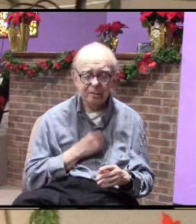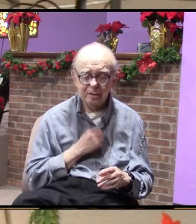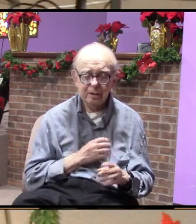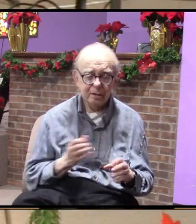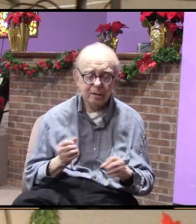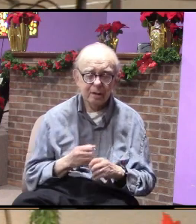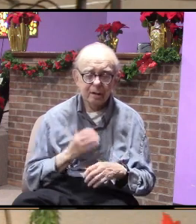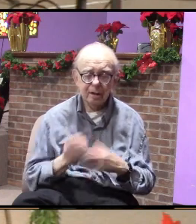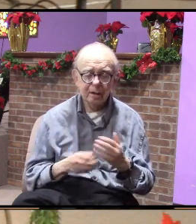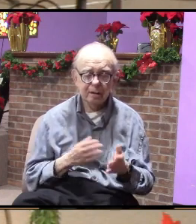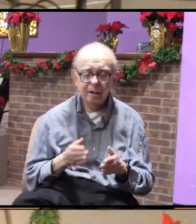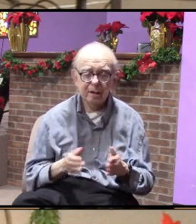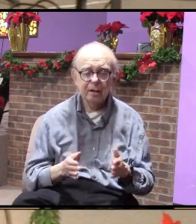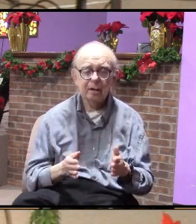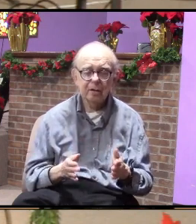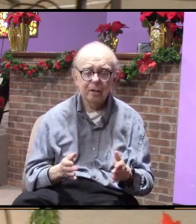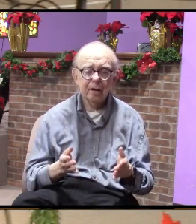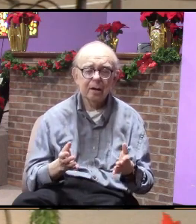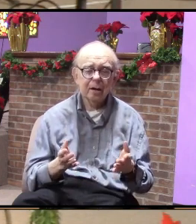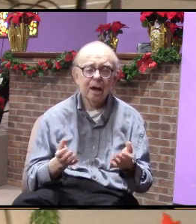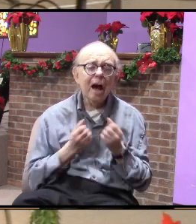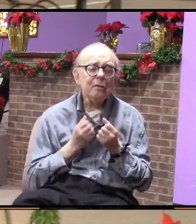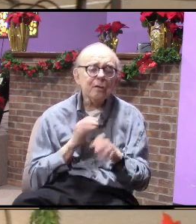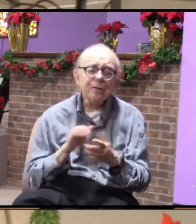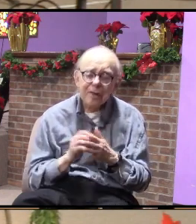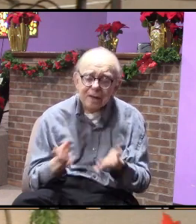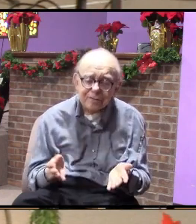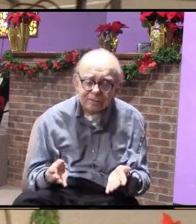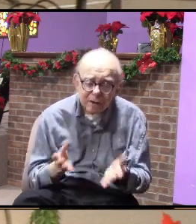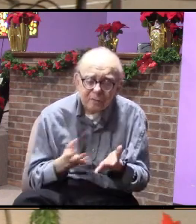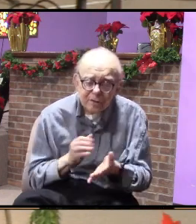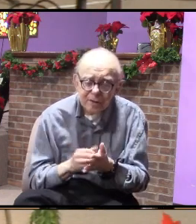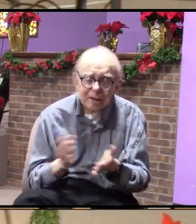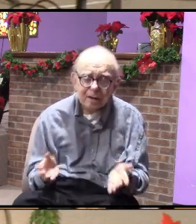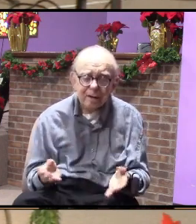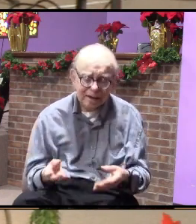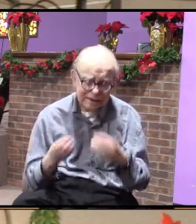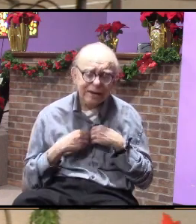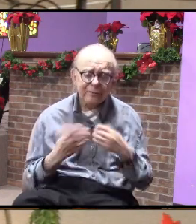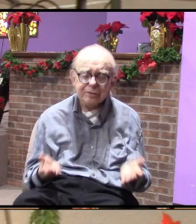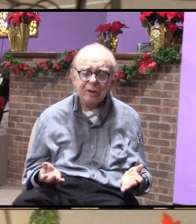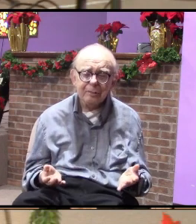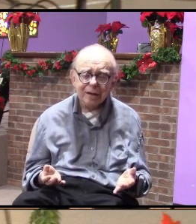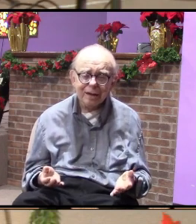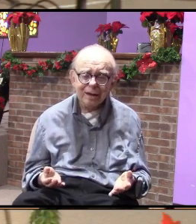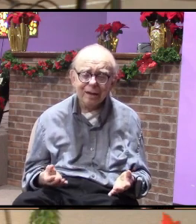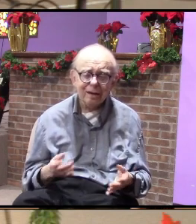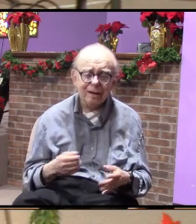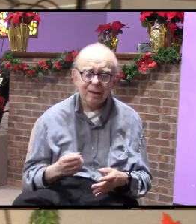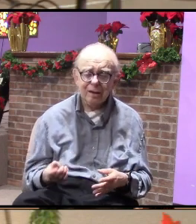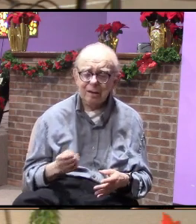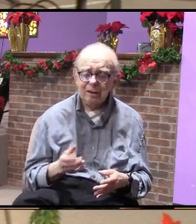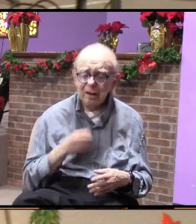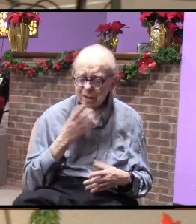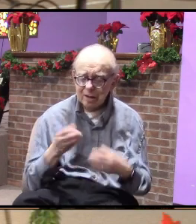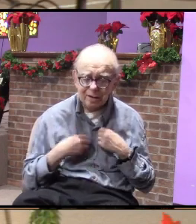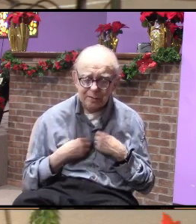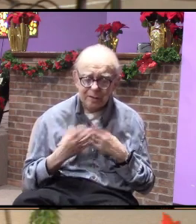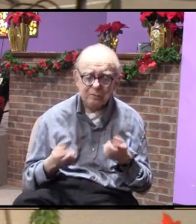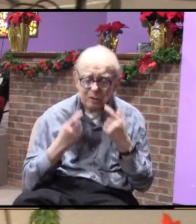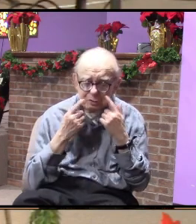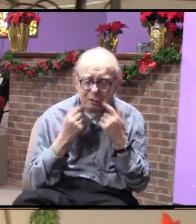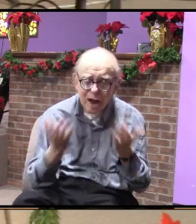gets to the next aisle. I want this! Give it to me! You don't give it to me, I'm going to